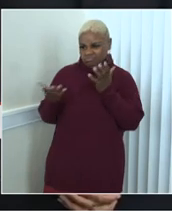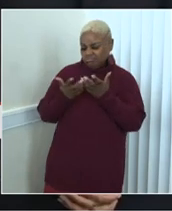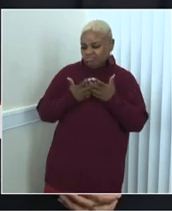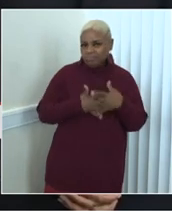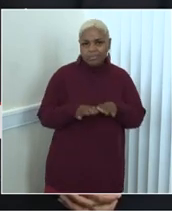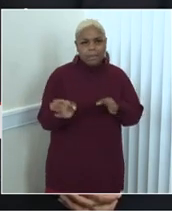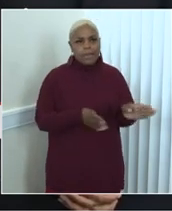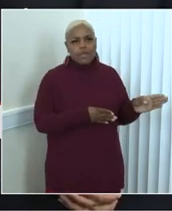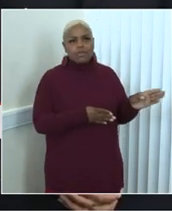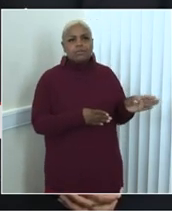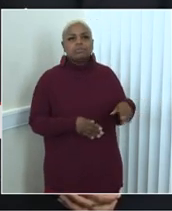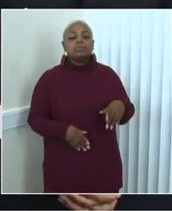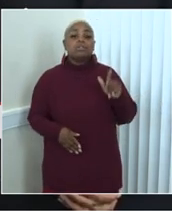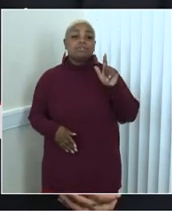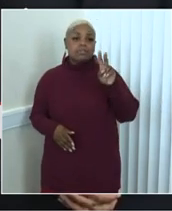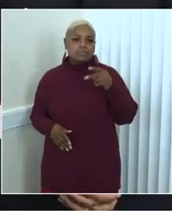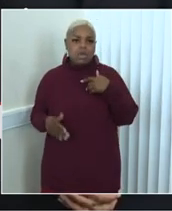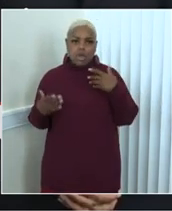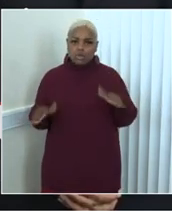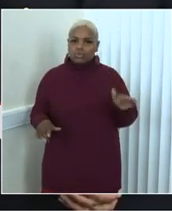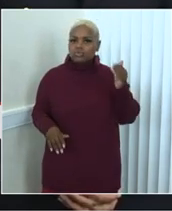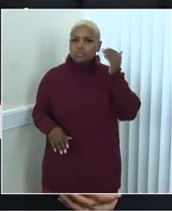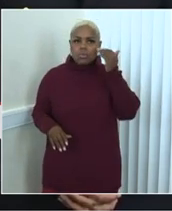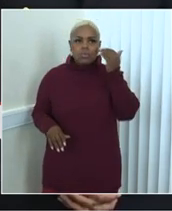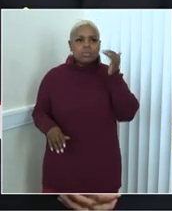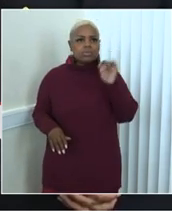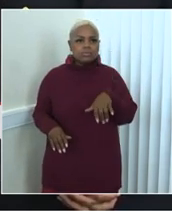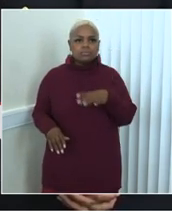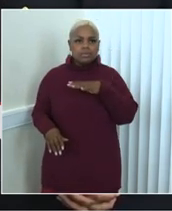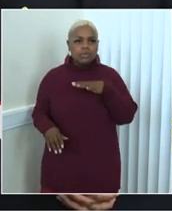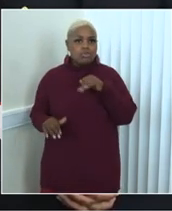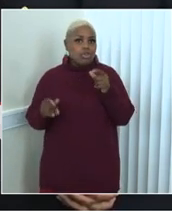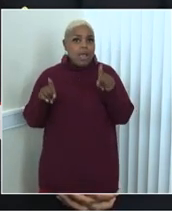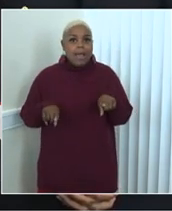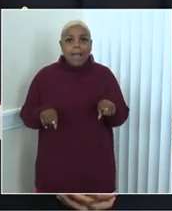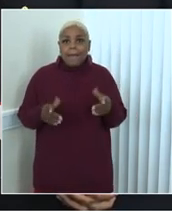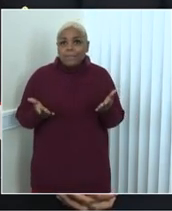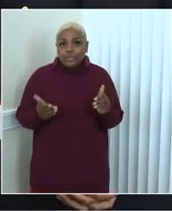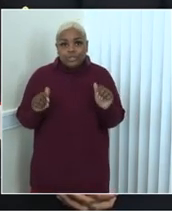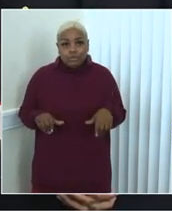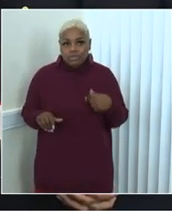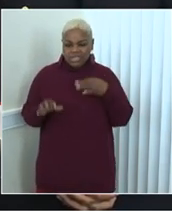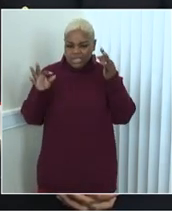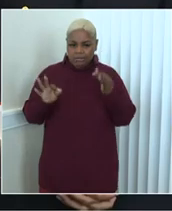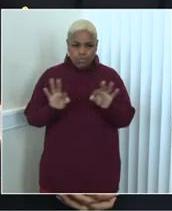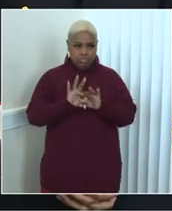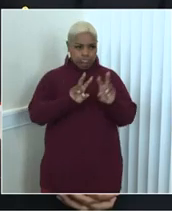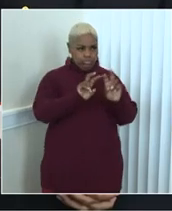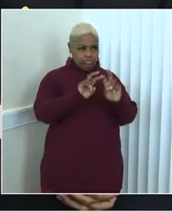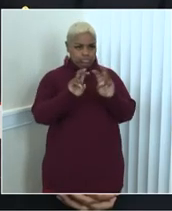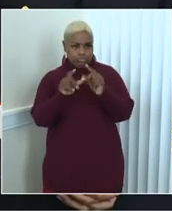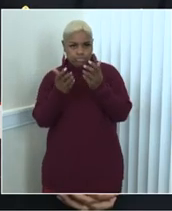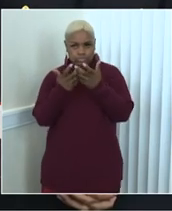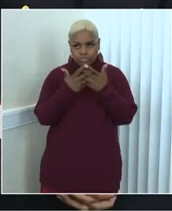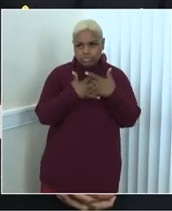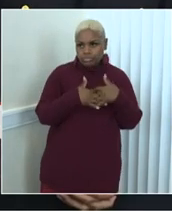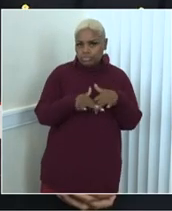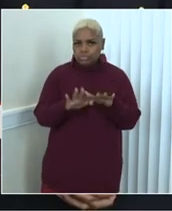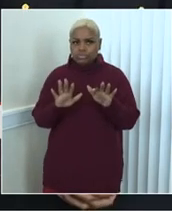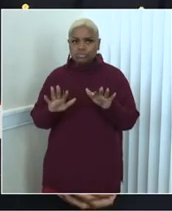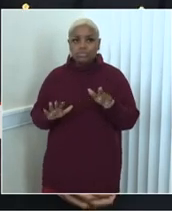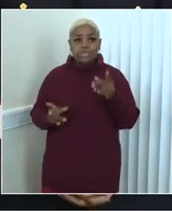things as well, inside our perimeter. Now, if you see something outside of our perimeter, you need to call 911 or you need to tell the first police officer you